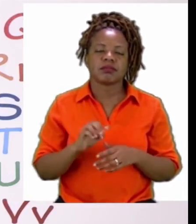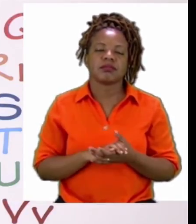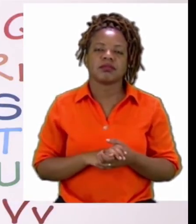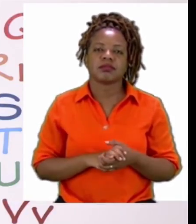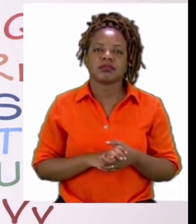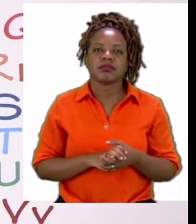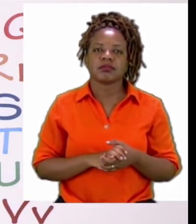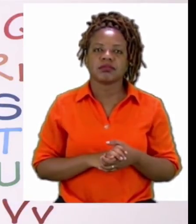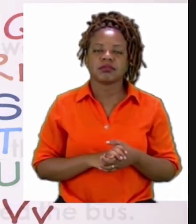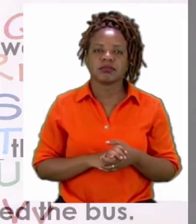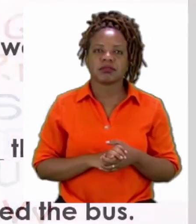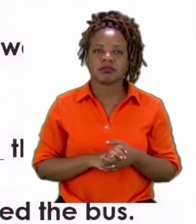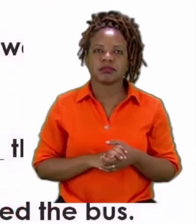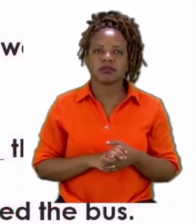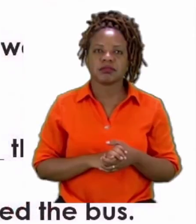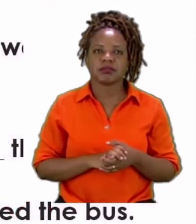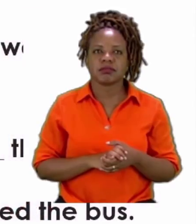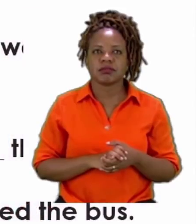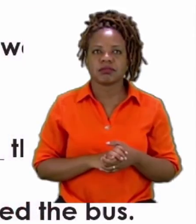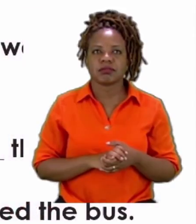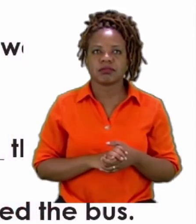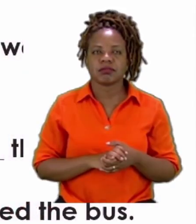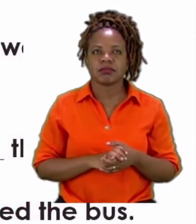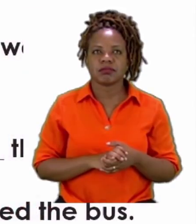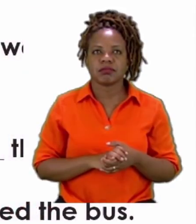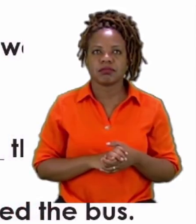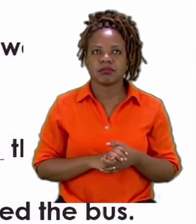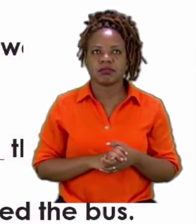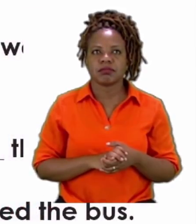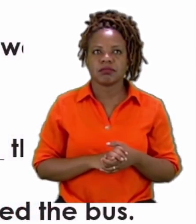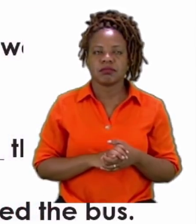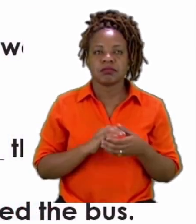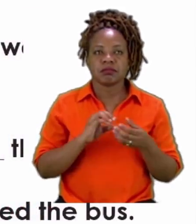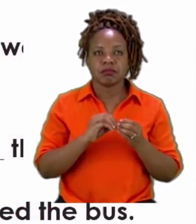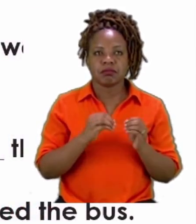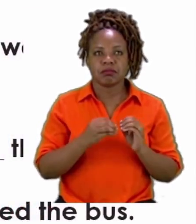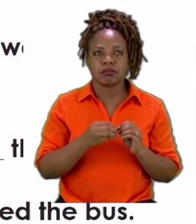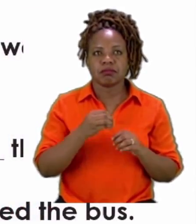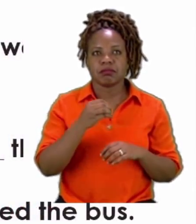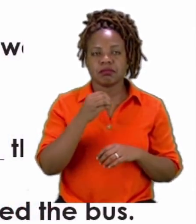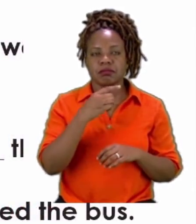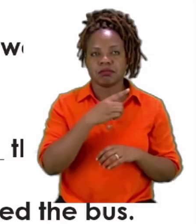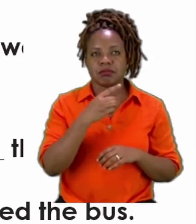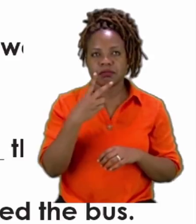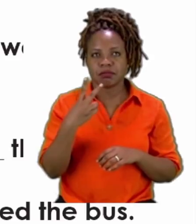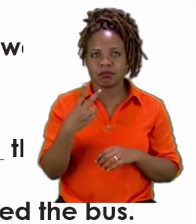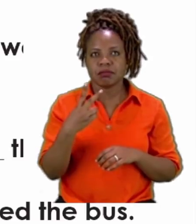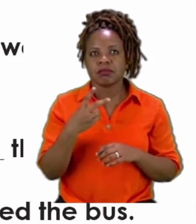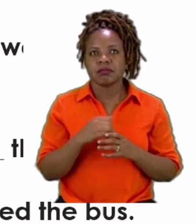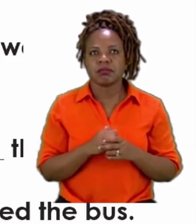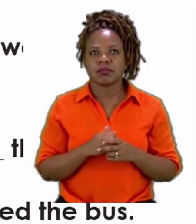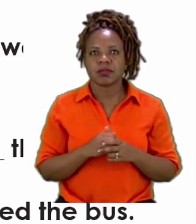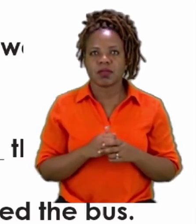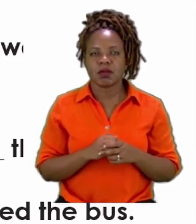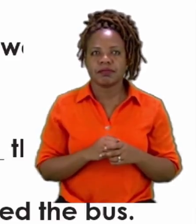last ones so that we can do them together. From number 12. We are going to start together.